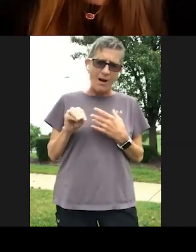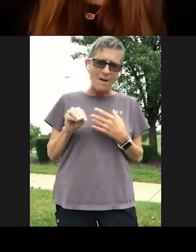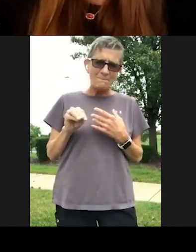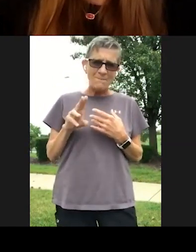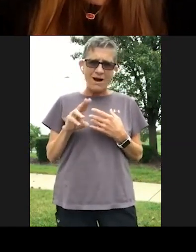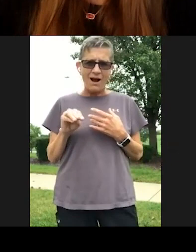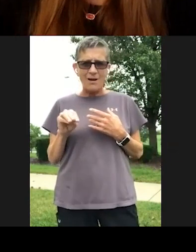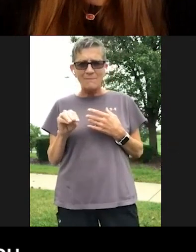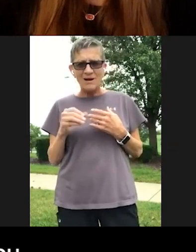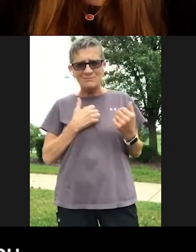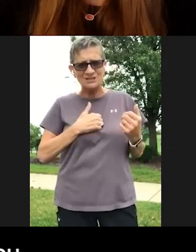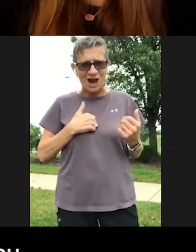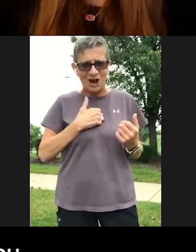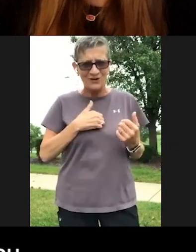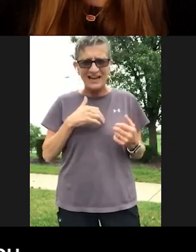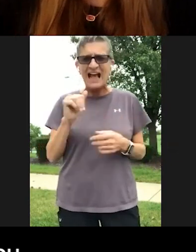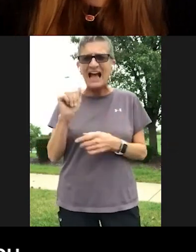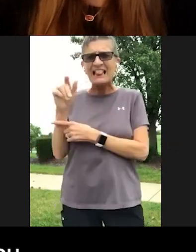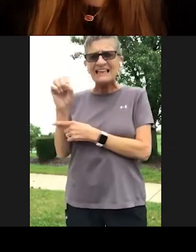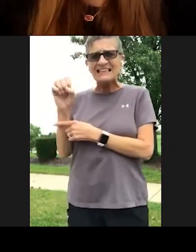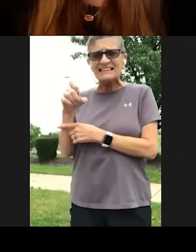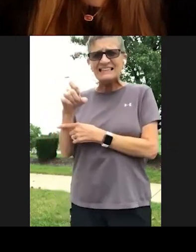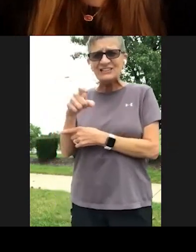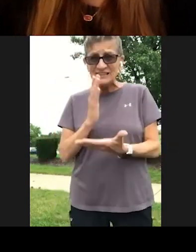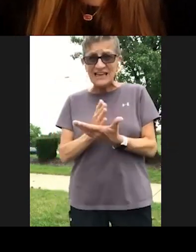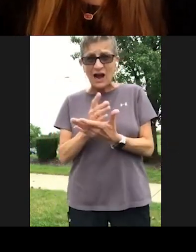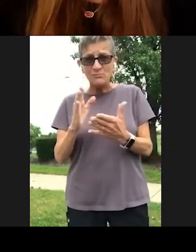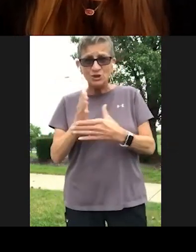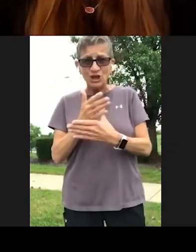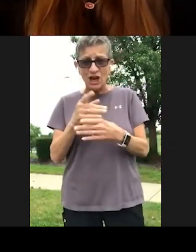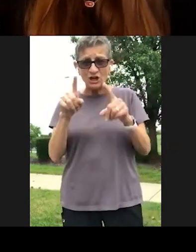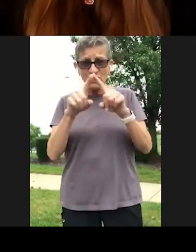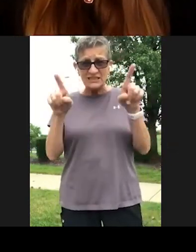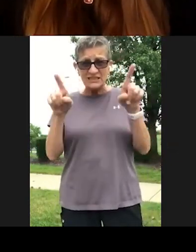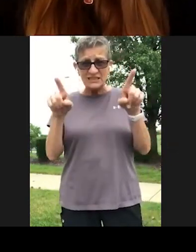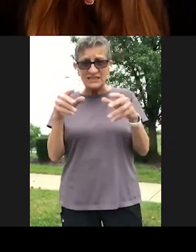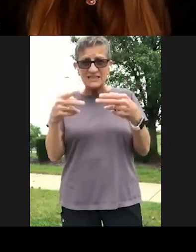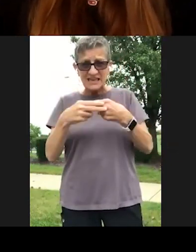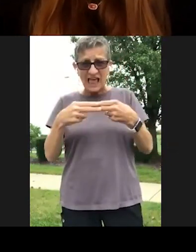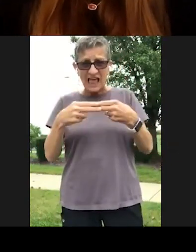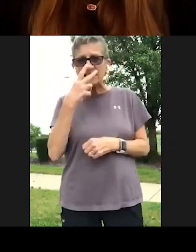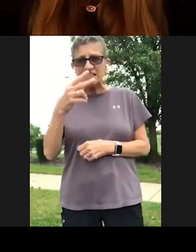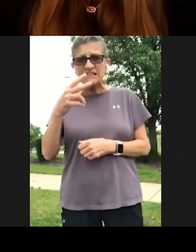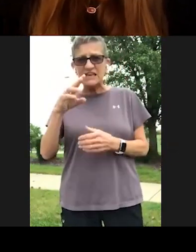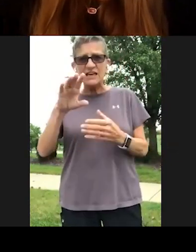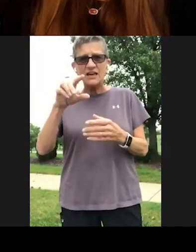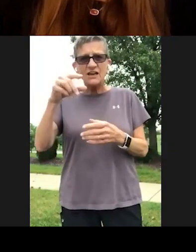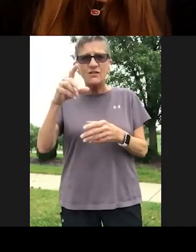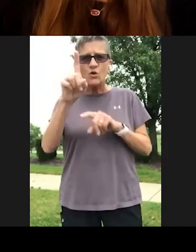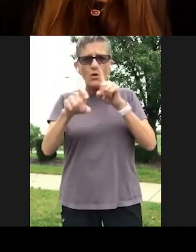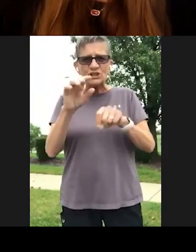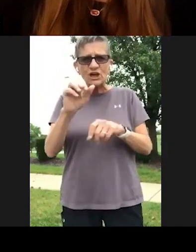sorry. Elise, if you stop sharing the slide, you can also see the Q&A box at the bottom of your screen.